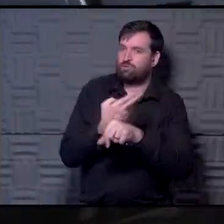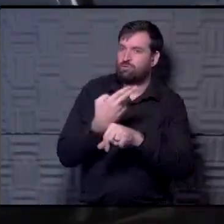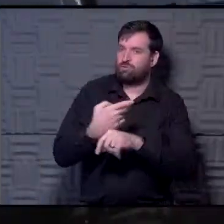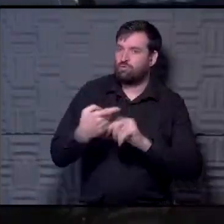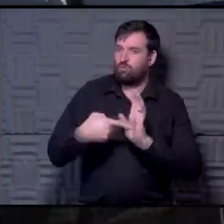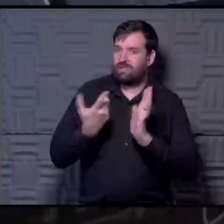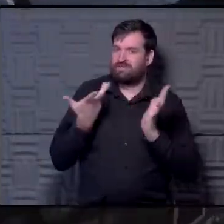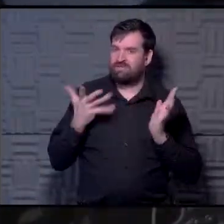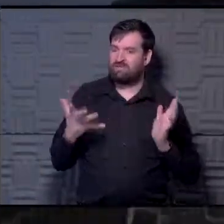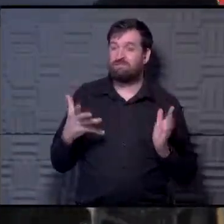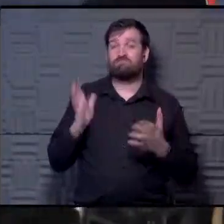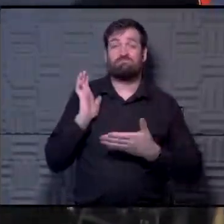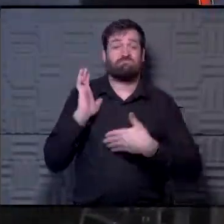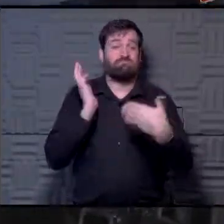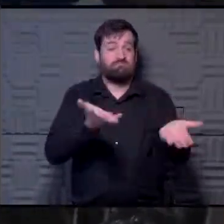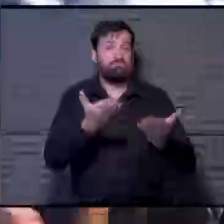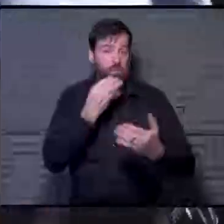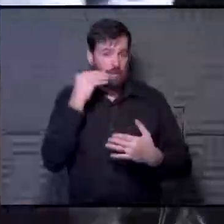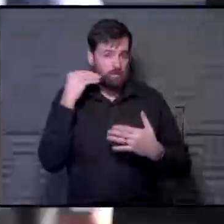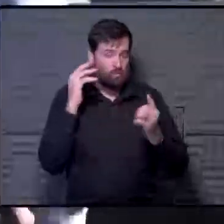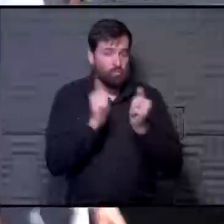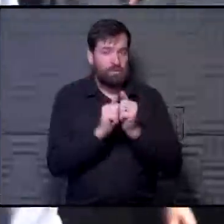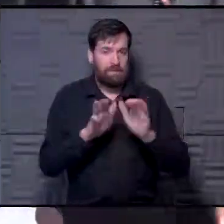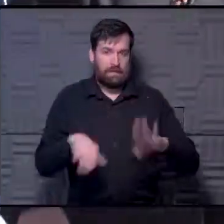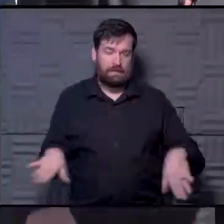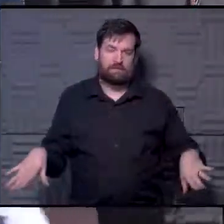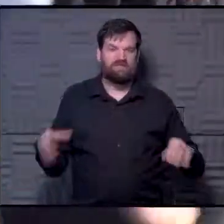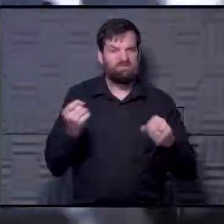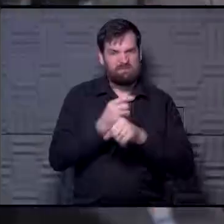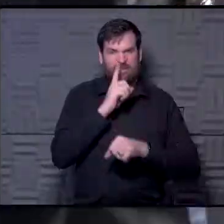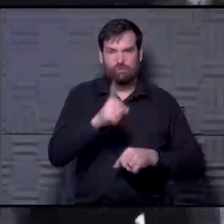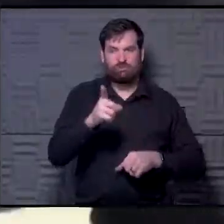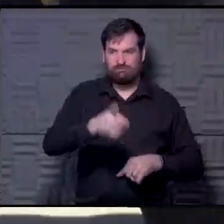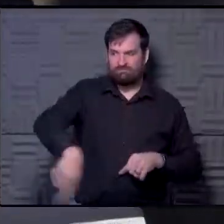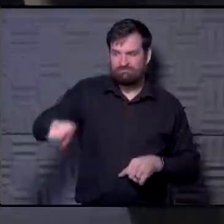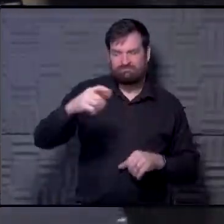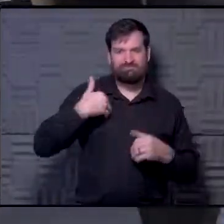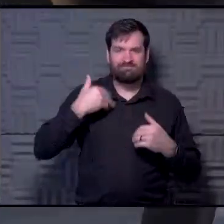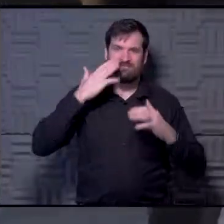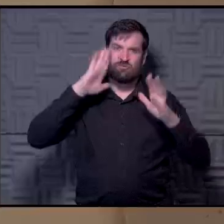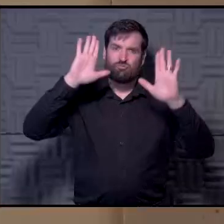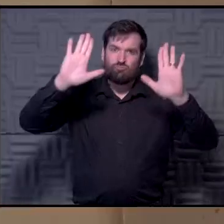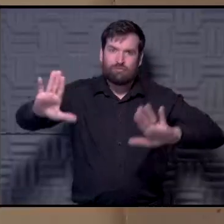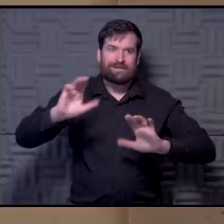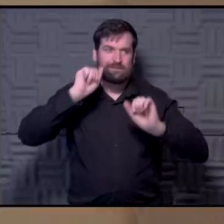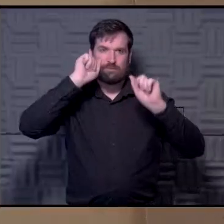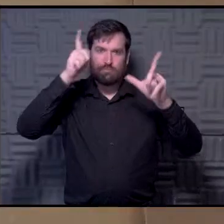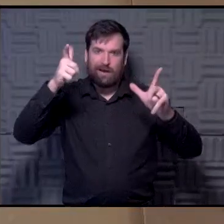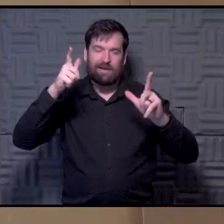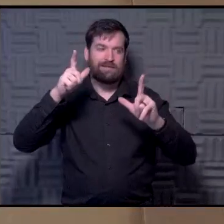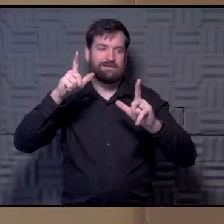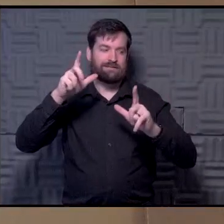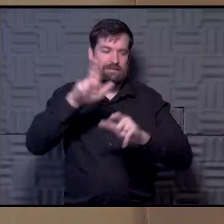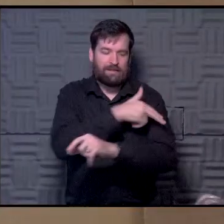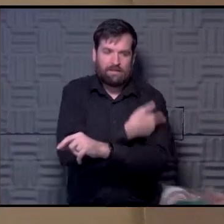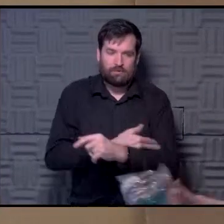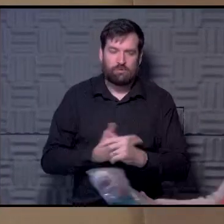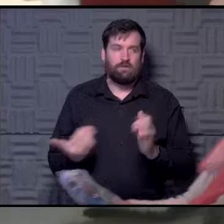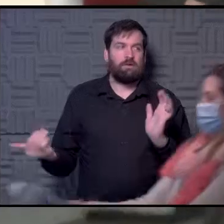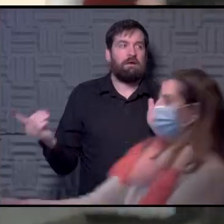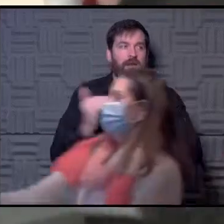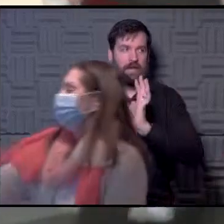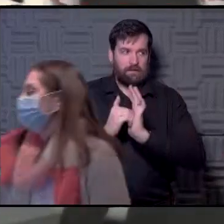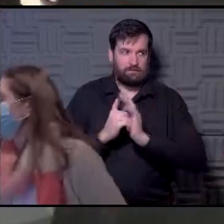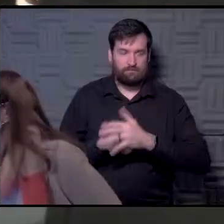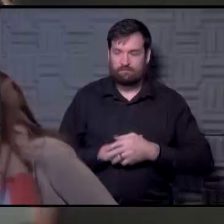and go home with the children. So we wanted to make sure you guys had a great supply at the hospital. And again, wanted to thank you